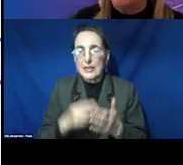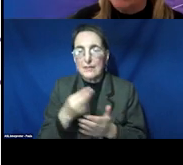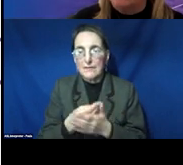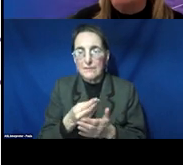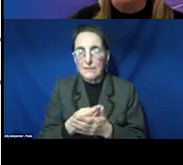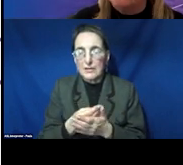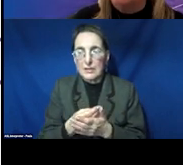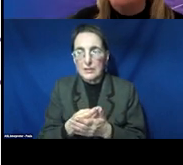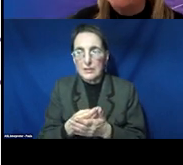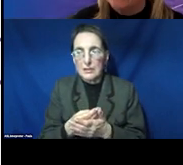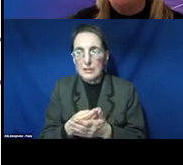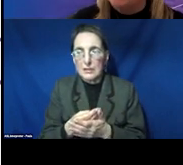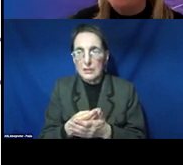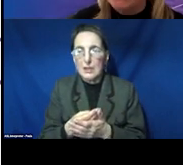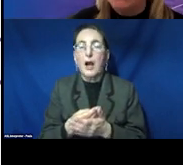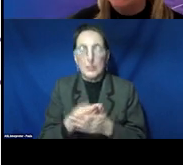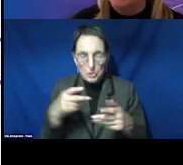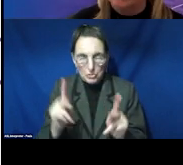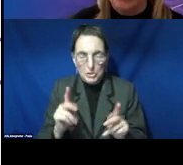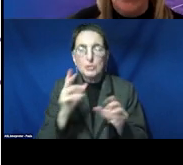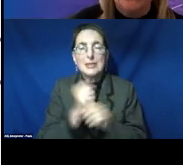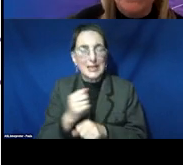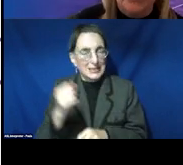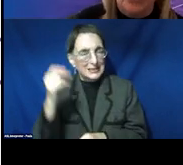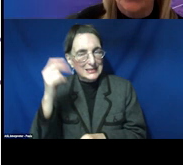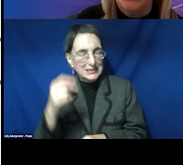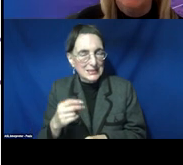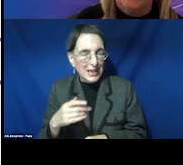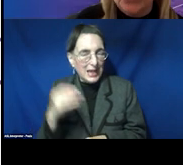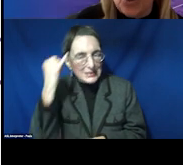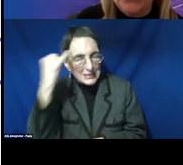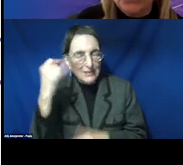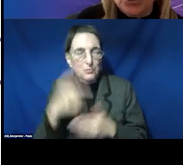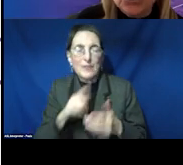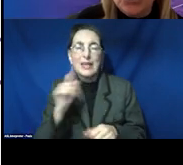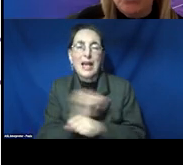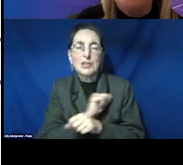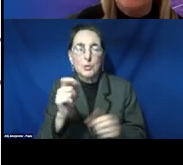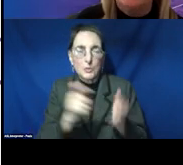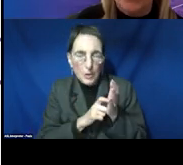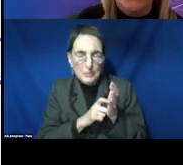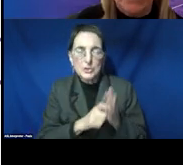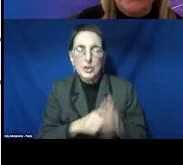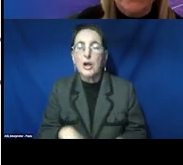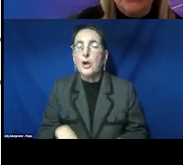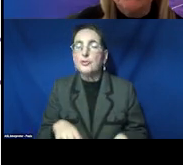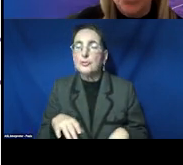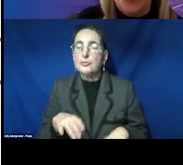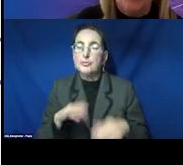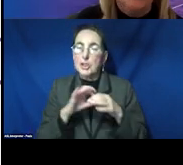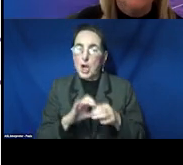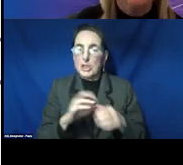to get a sense of what the actual requirements are regarding use of the prospect